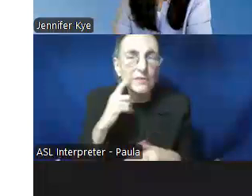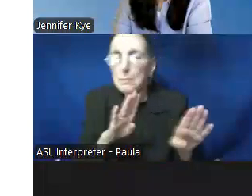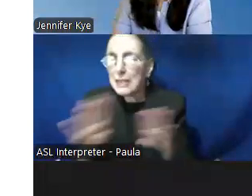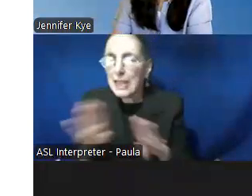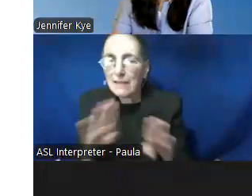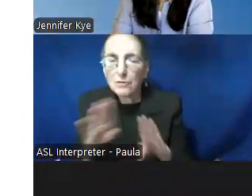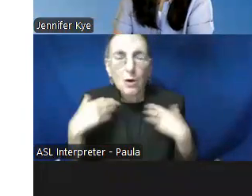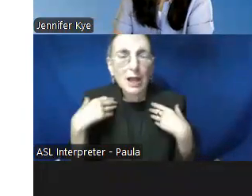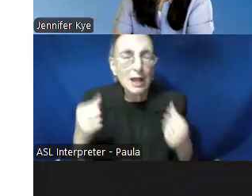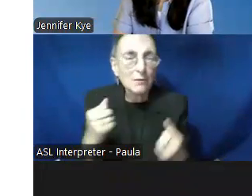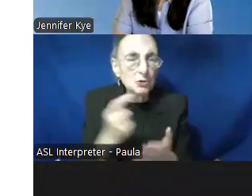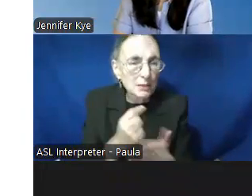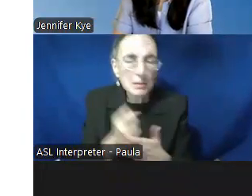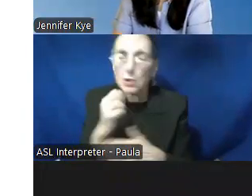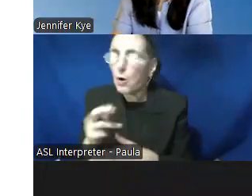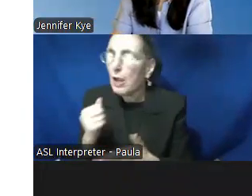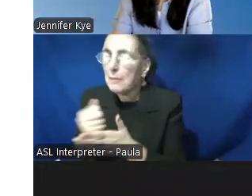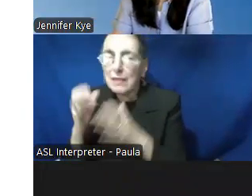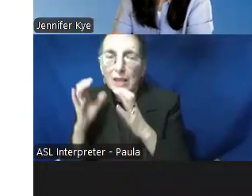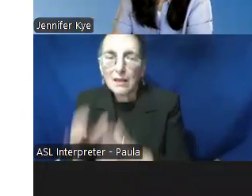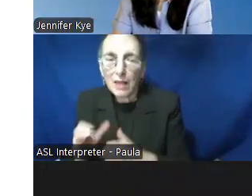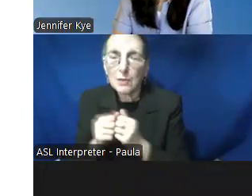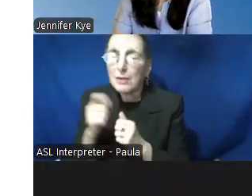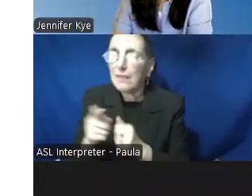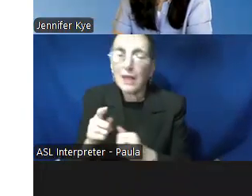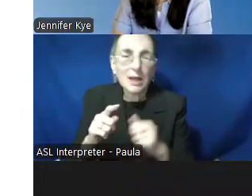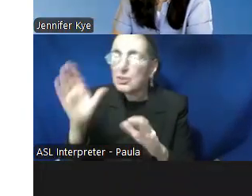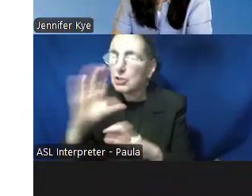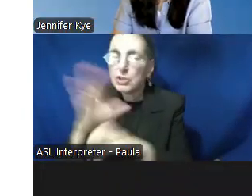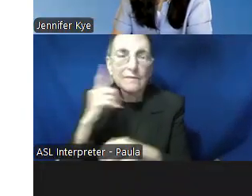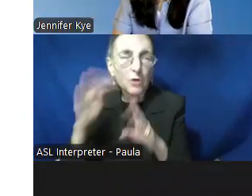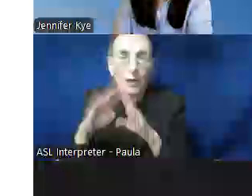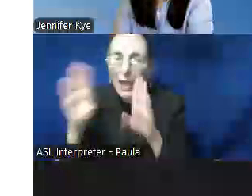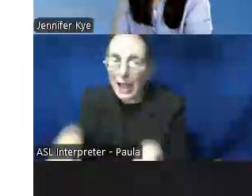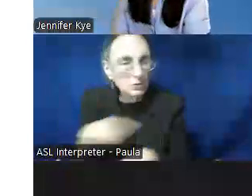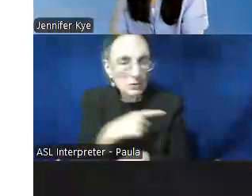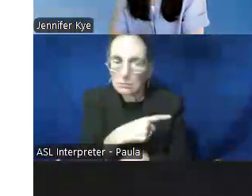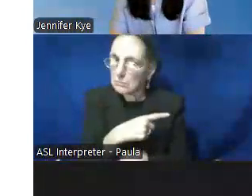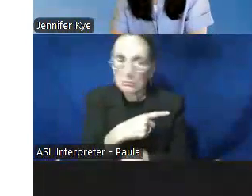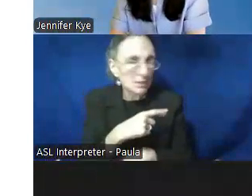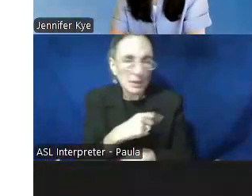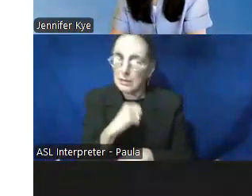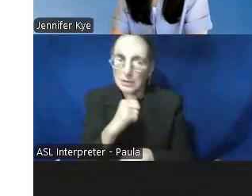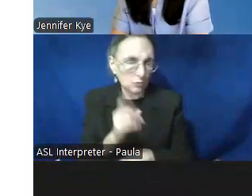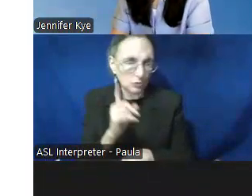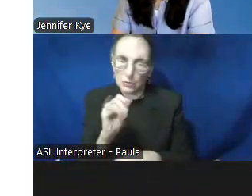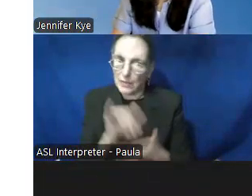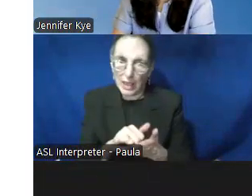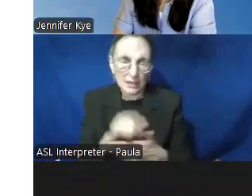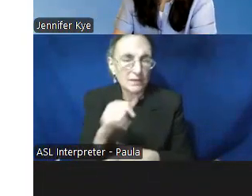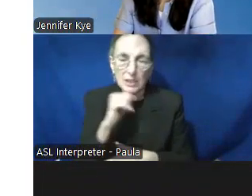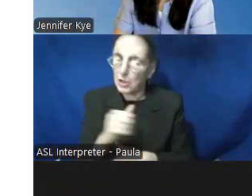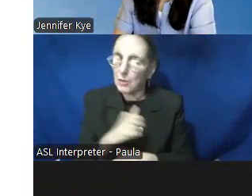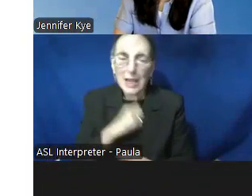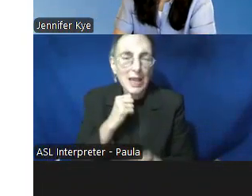treatment or helping the client with a housing search. They don't help the client submit applications for